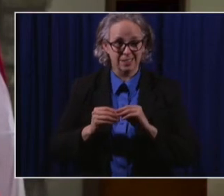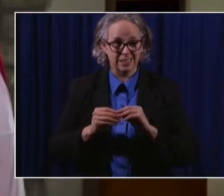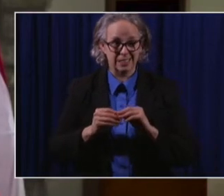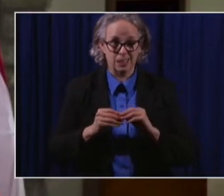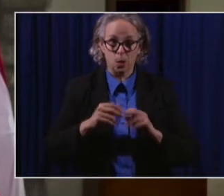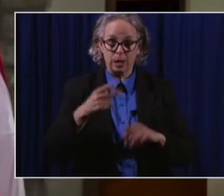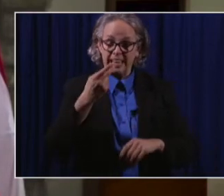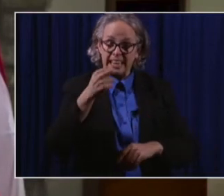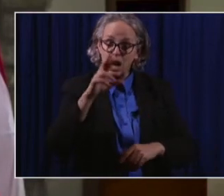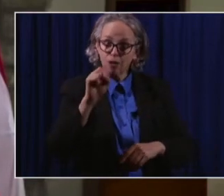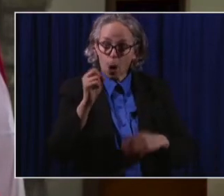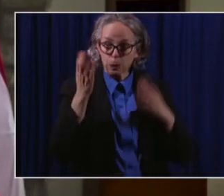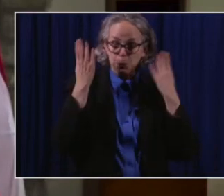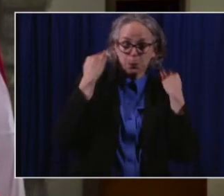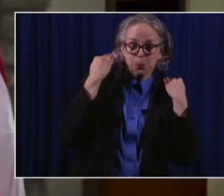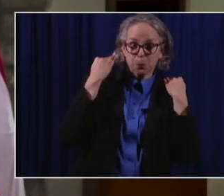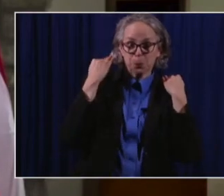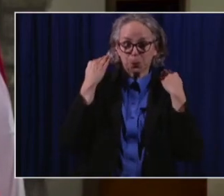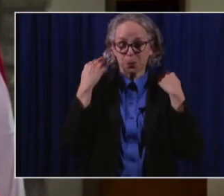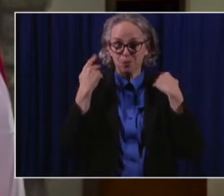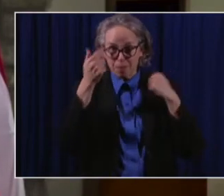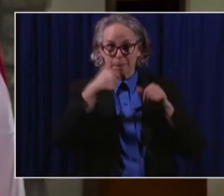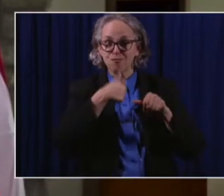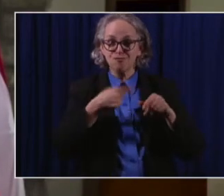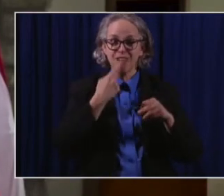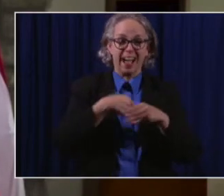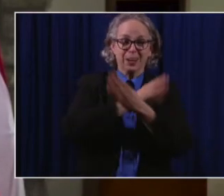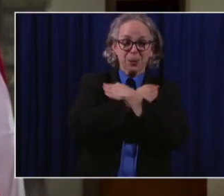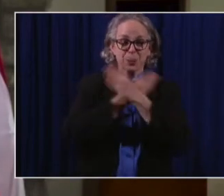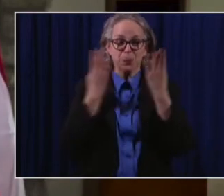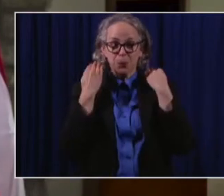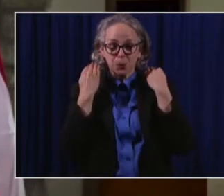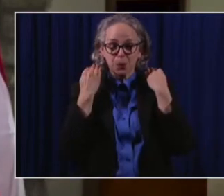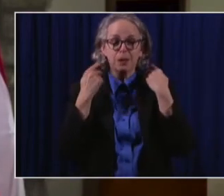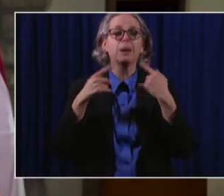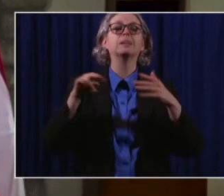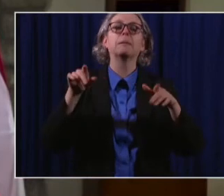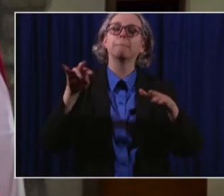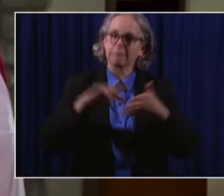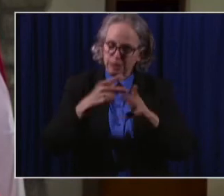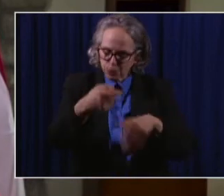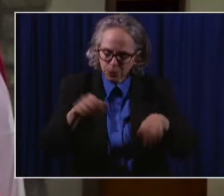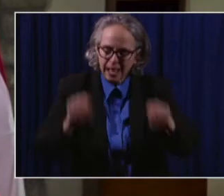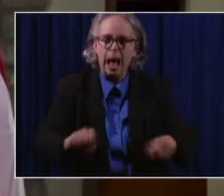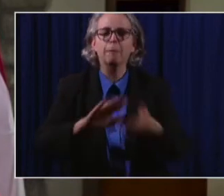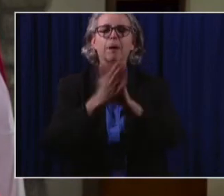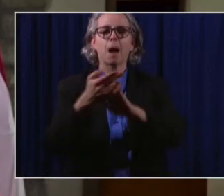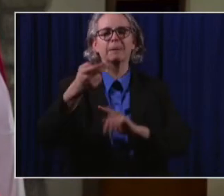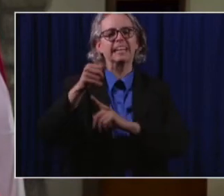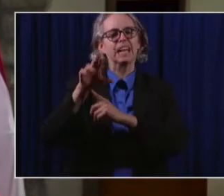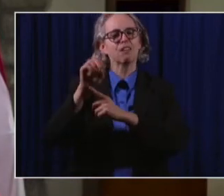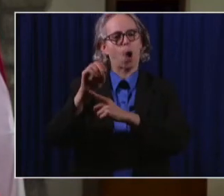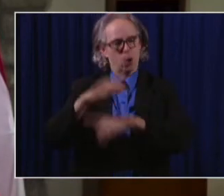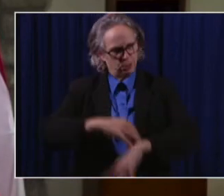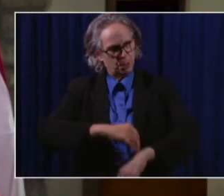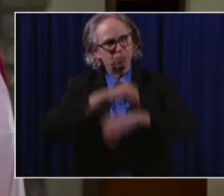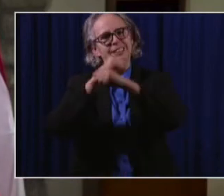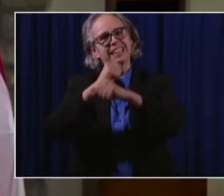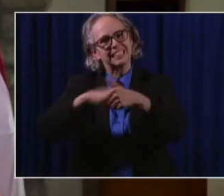capes. That is true. Everybody in Ohio can be a hero to protect each other if we wear a